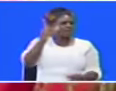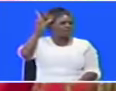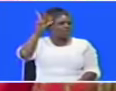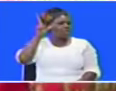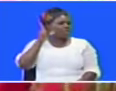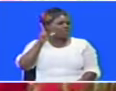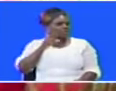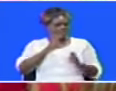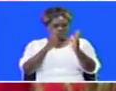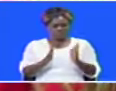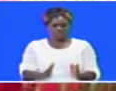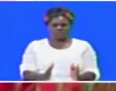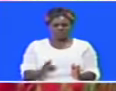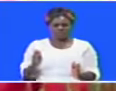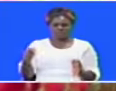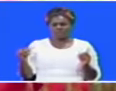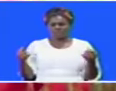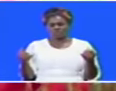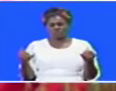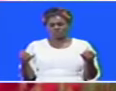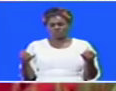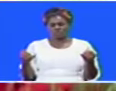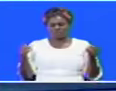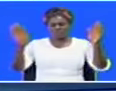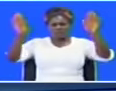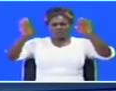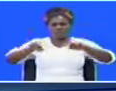Kosgei, KTN News, in Uasin Gishu County.